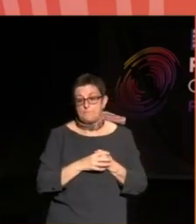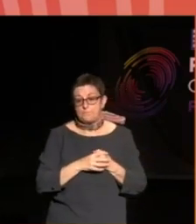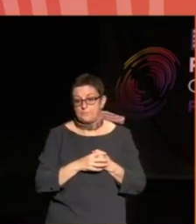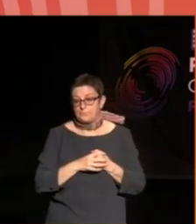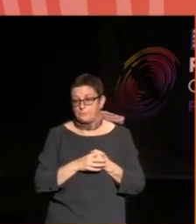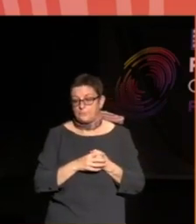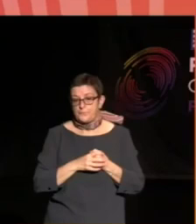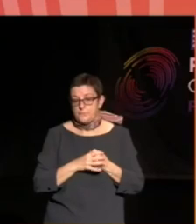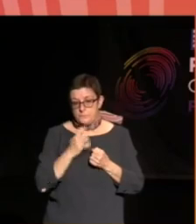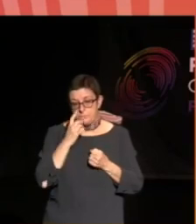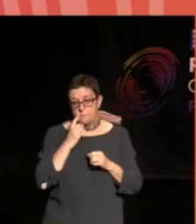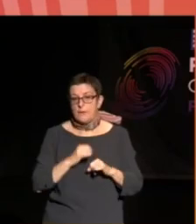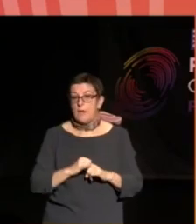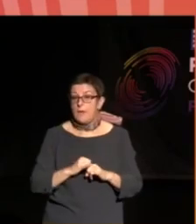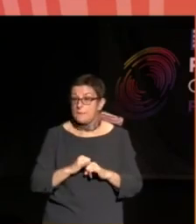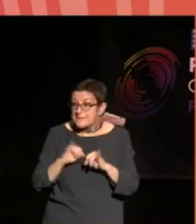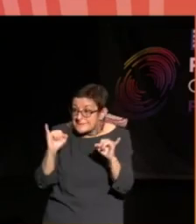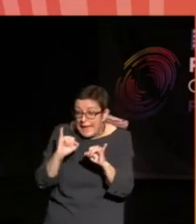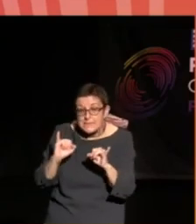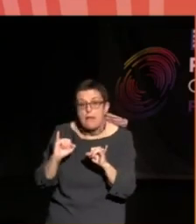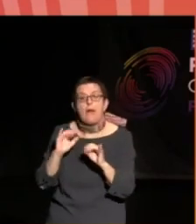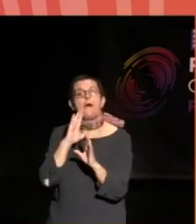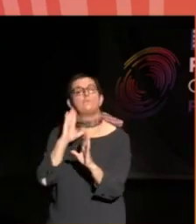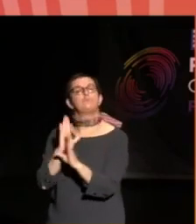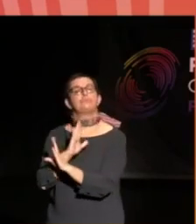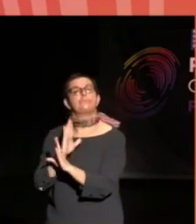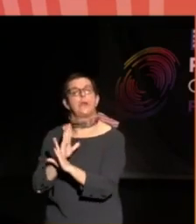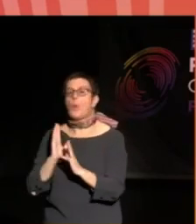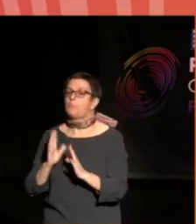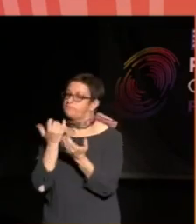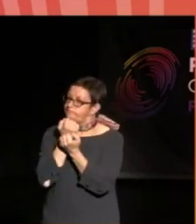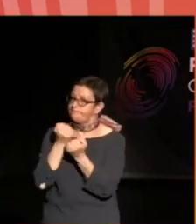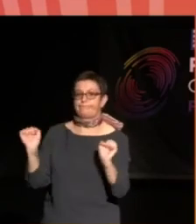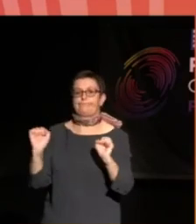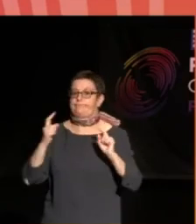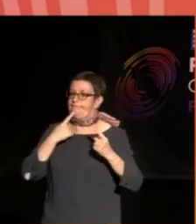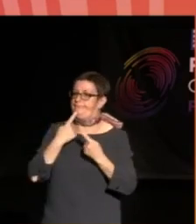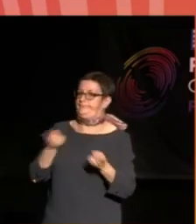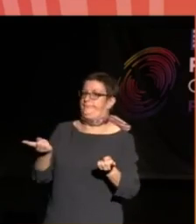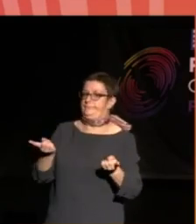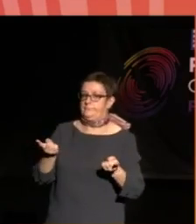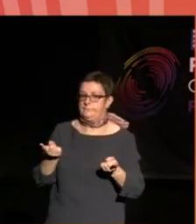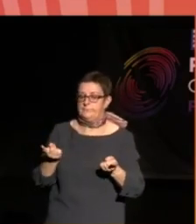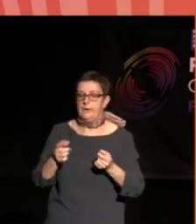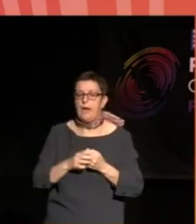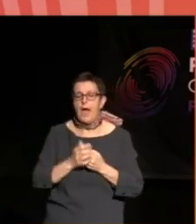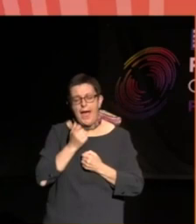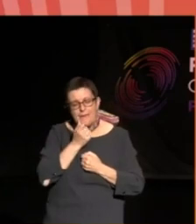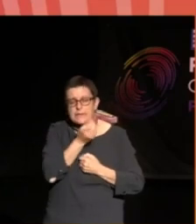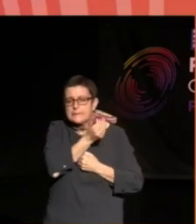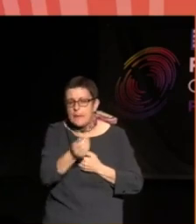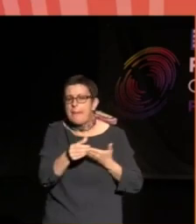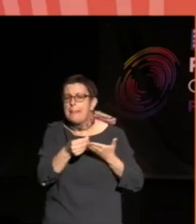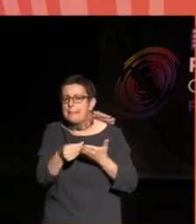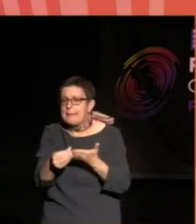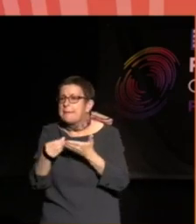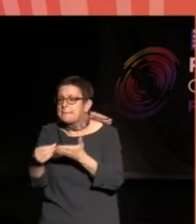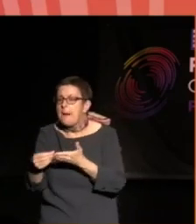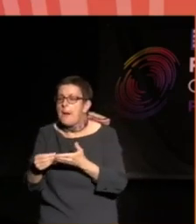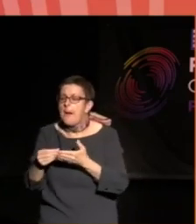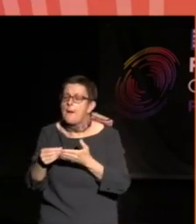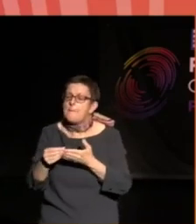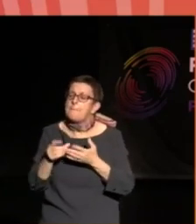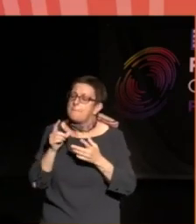of going on behind closed doors anymore. So, you know, there have been leaders within the sector for a long time, but I think what we're seeing at the